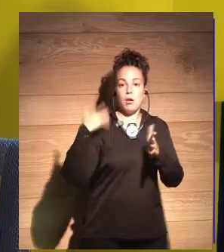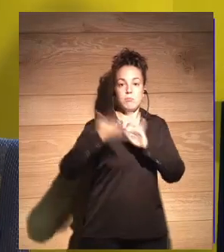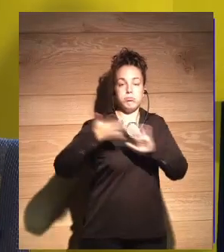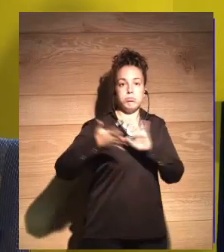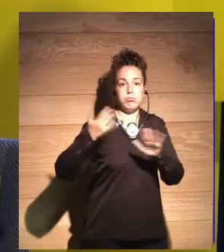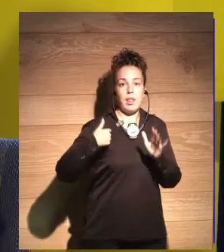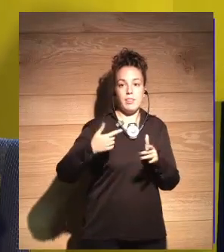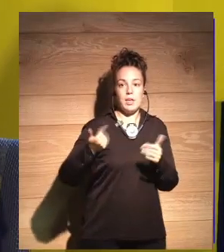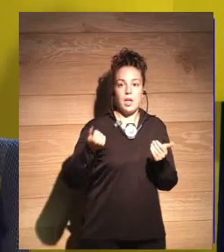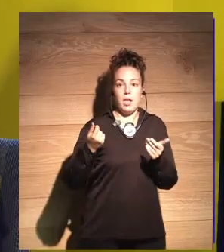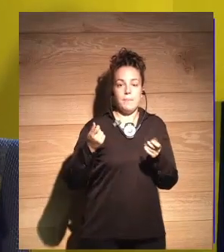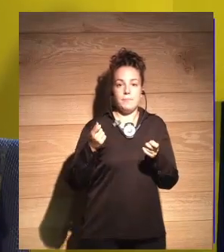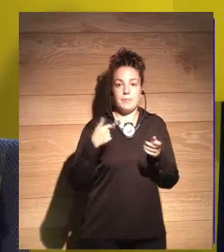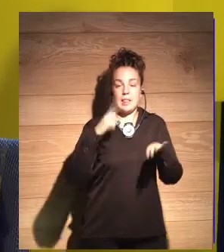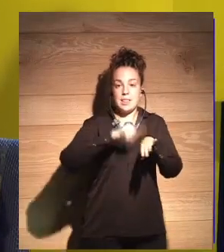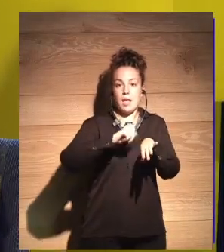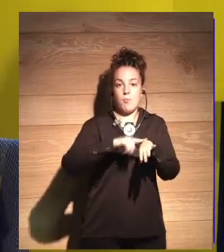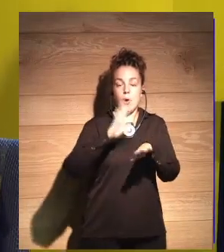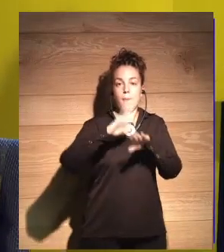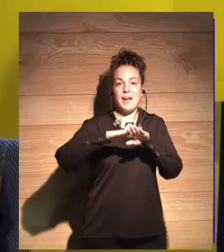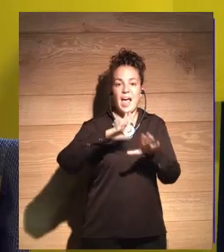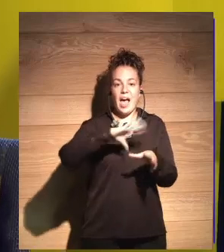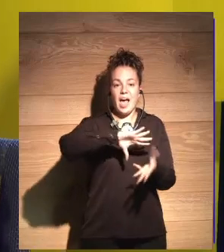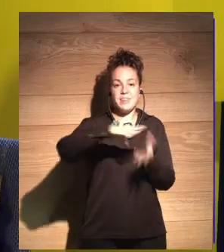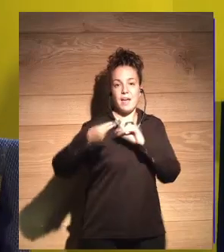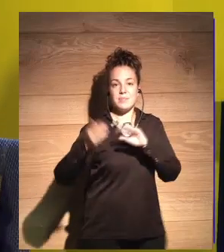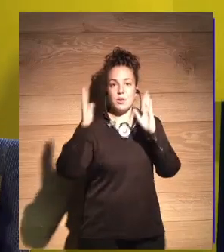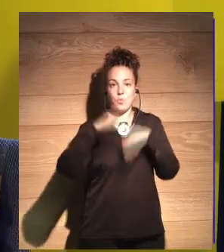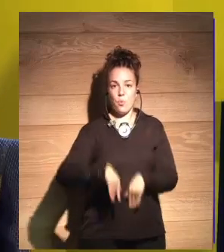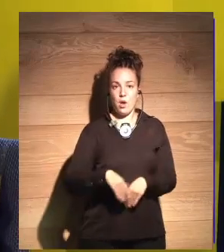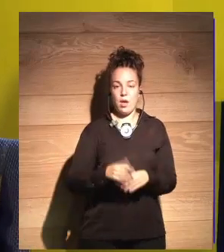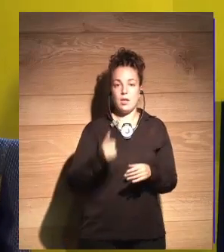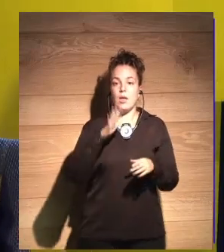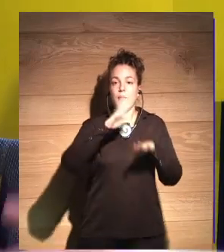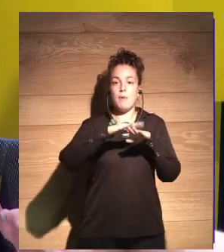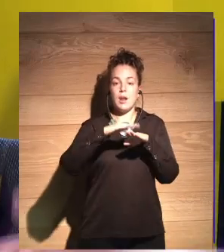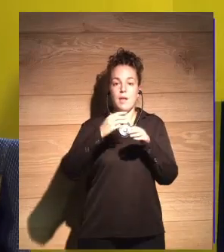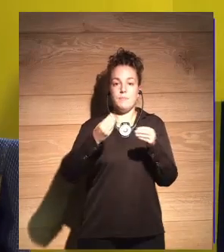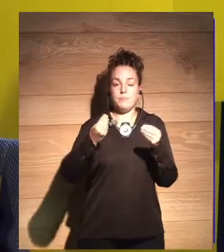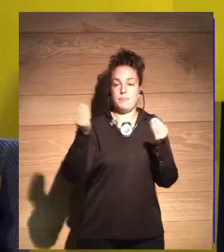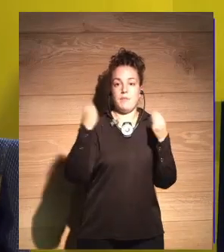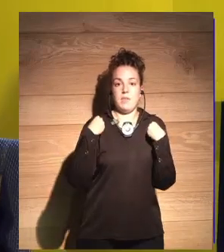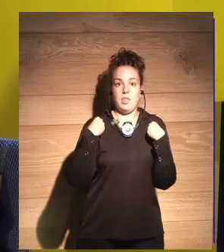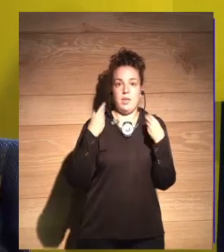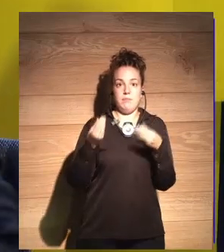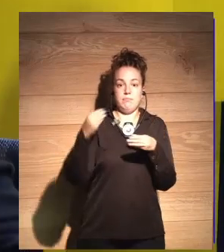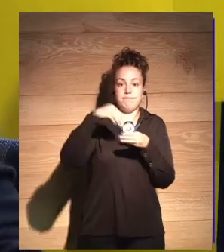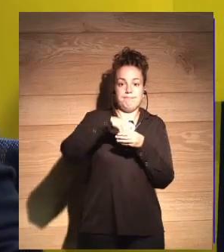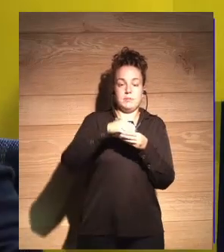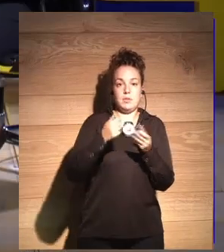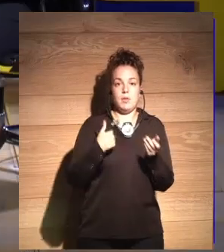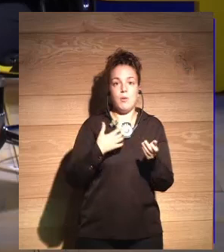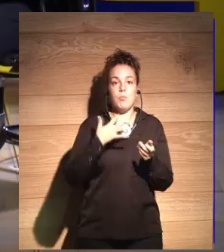and we don't have time to adjust into a more, I don't know, coexisting with it. So maybe a weird answer is